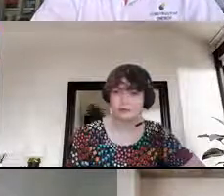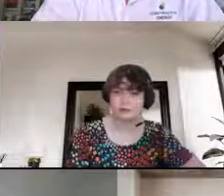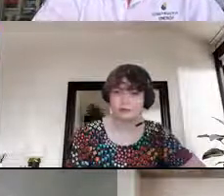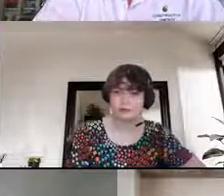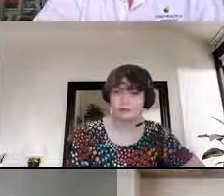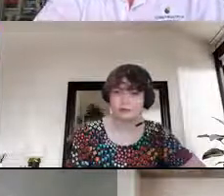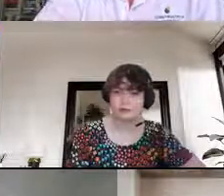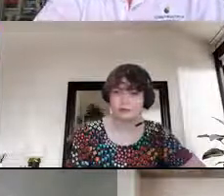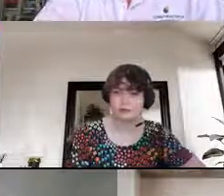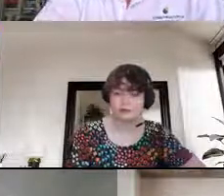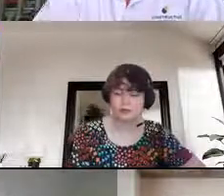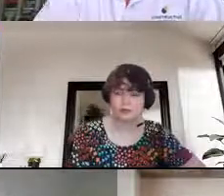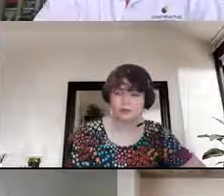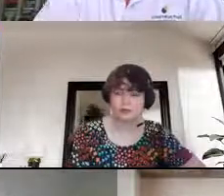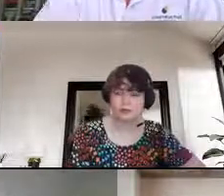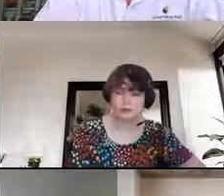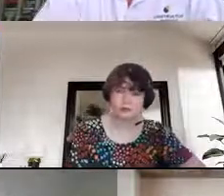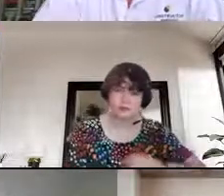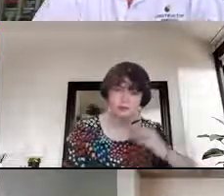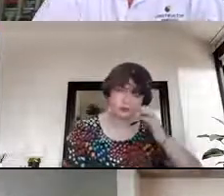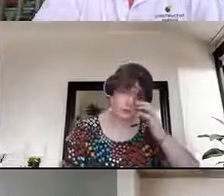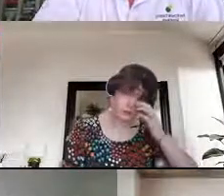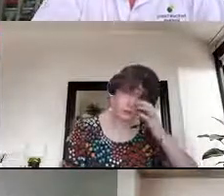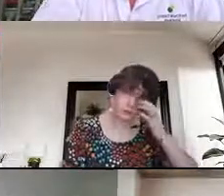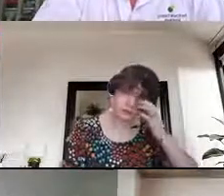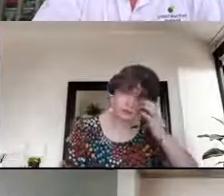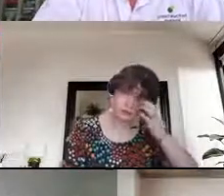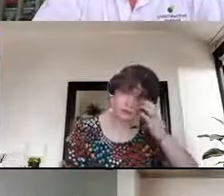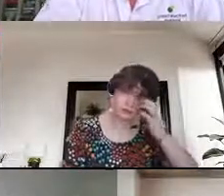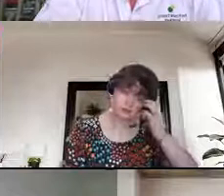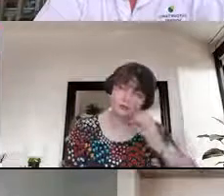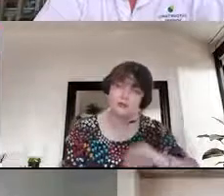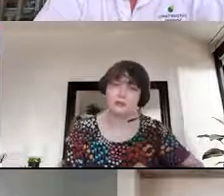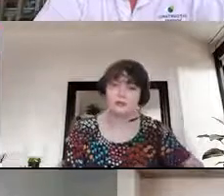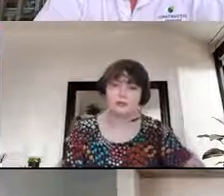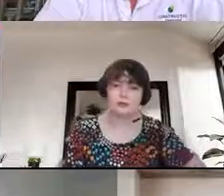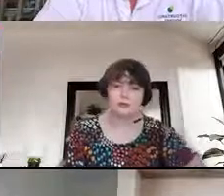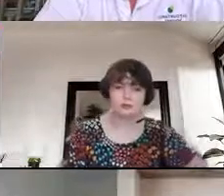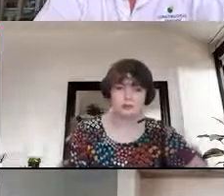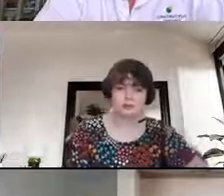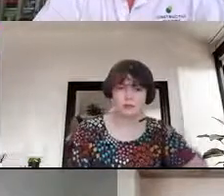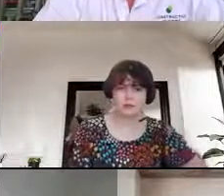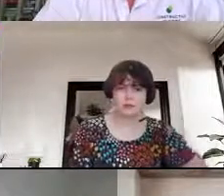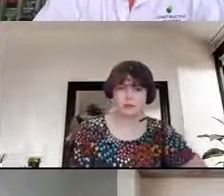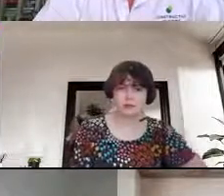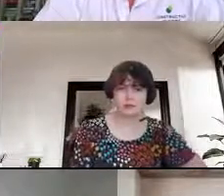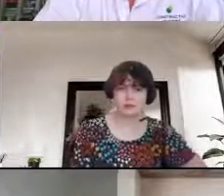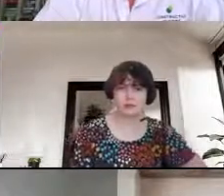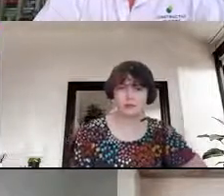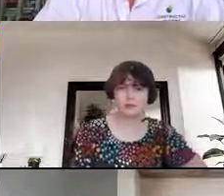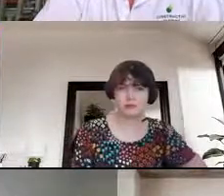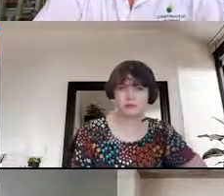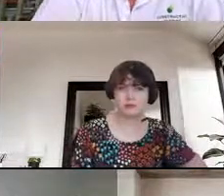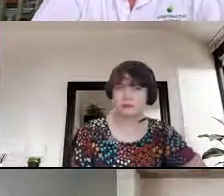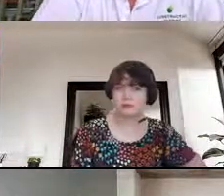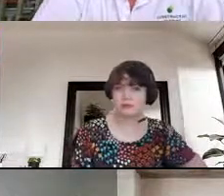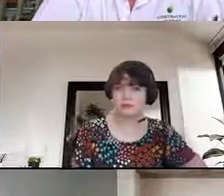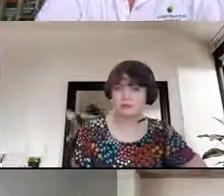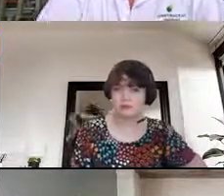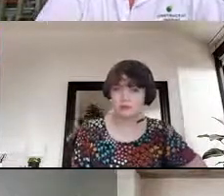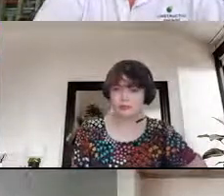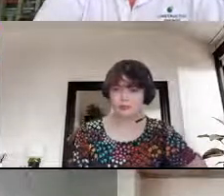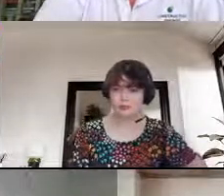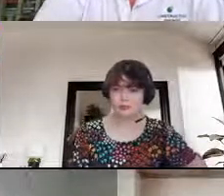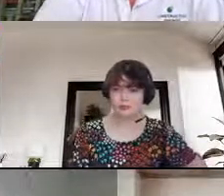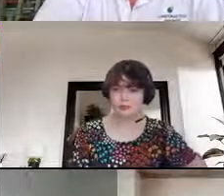is, how much value does it generate? And that value, we used the word value quite deliberately rather than